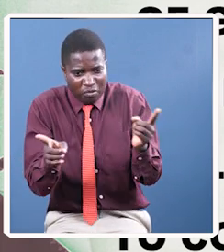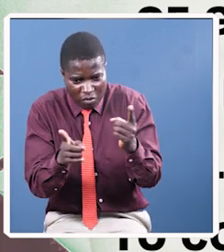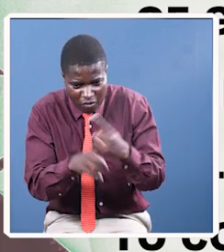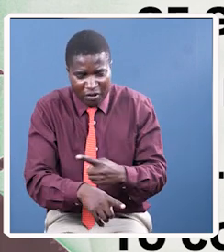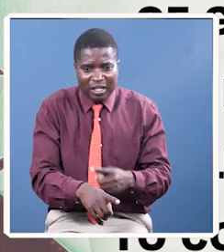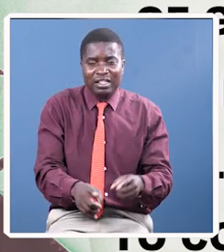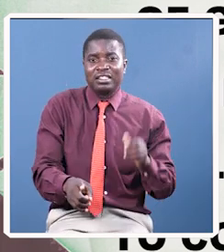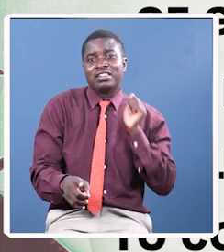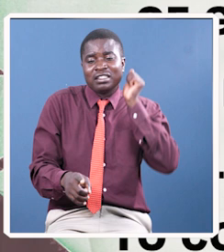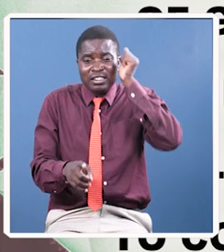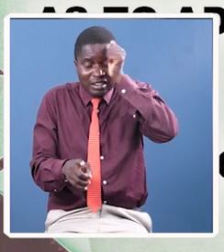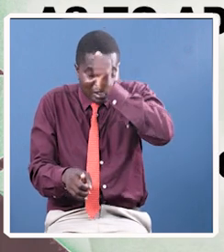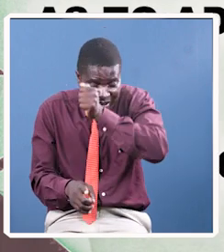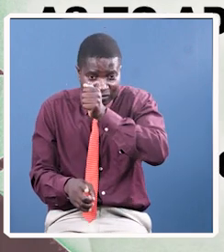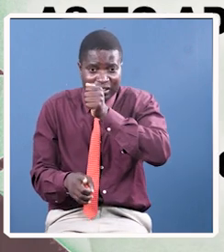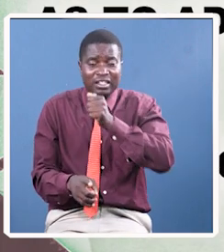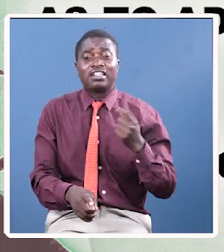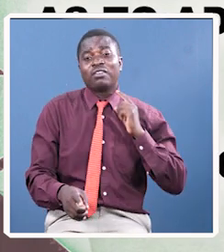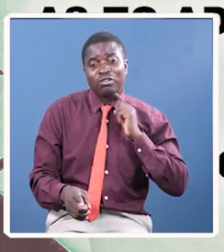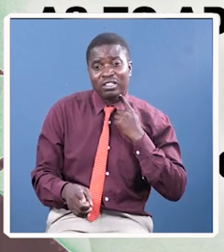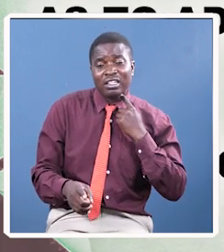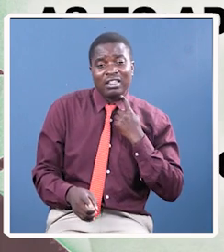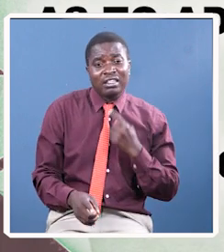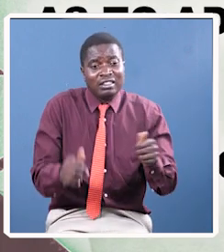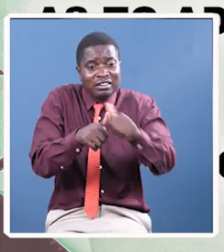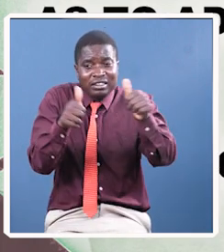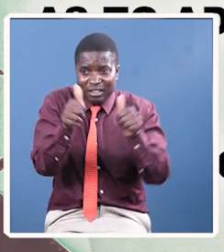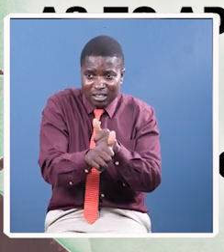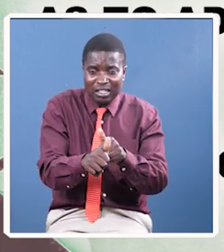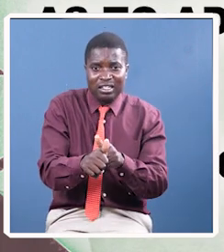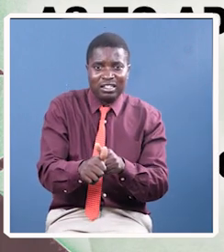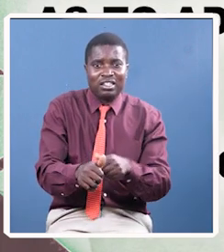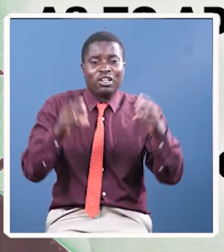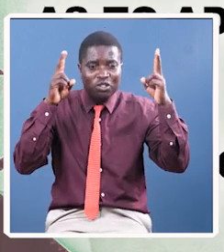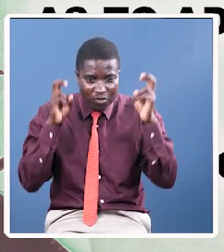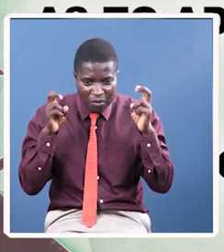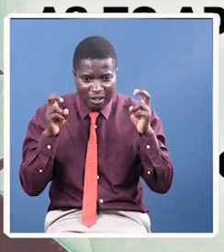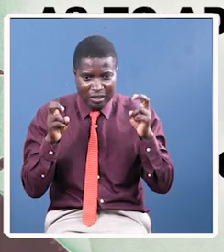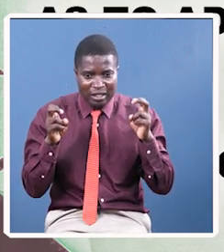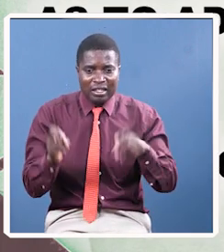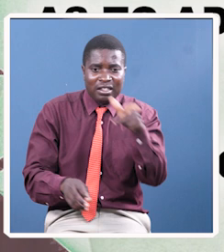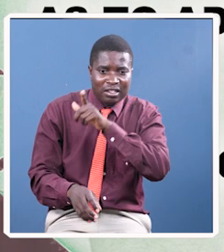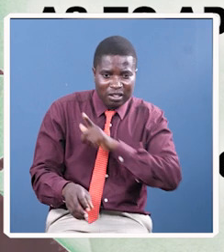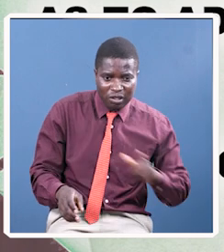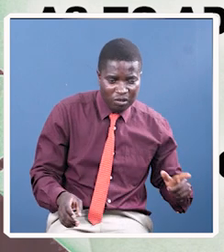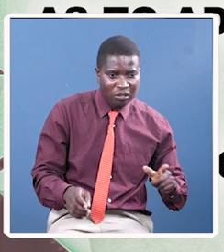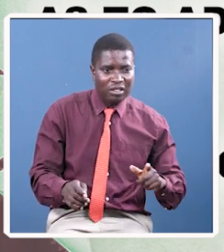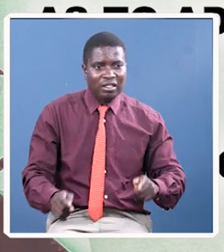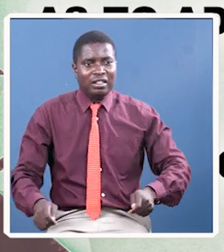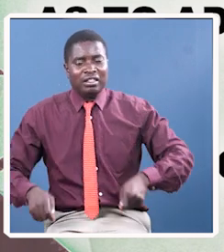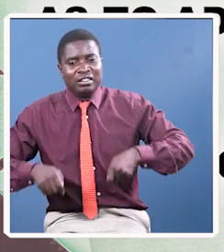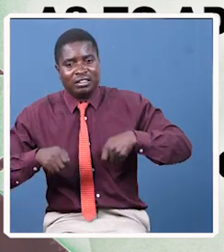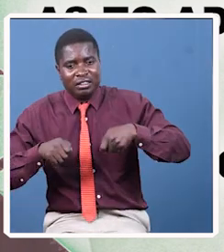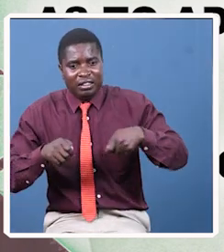false and dangerous theories. And even some of those who in time past the Lord has honored